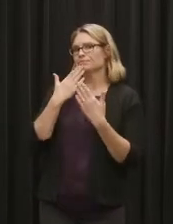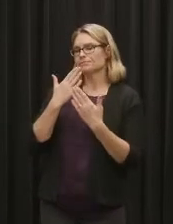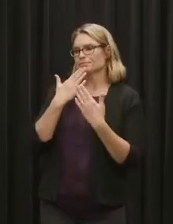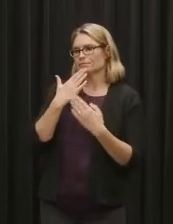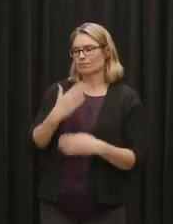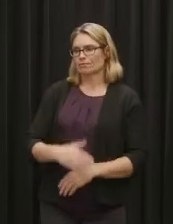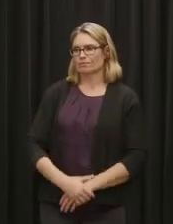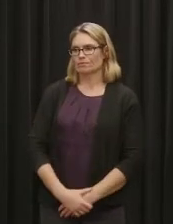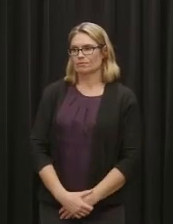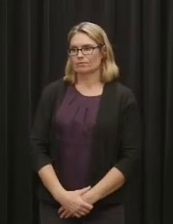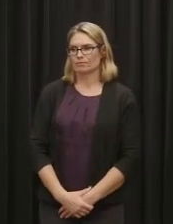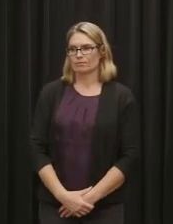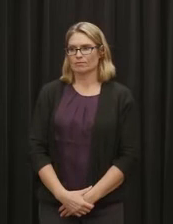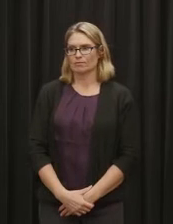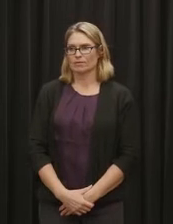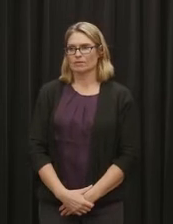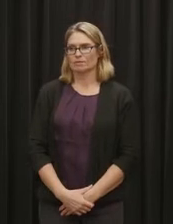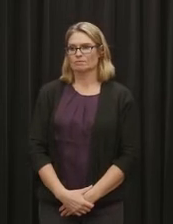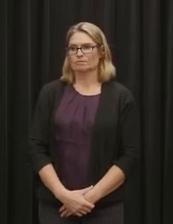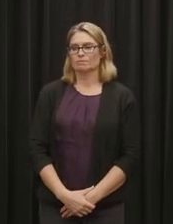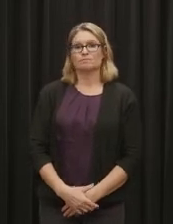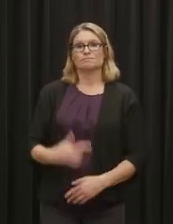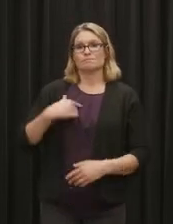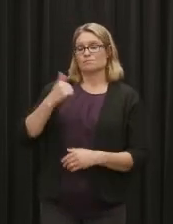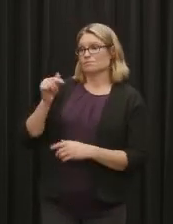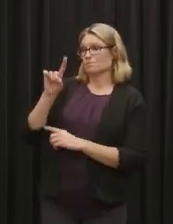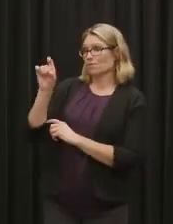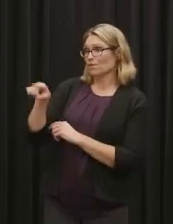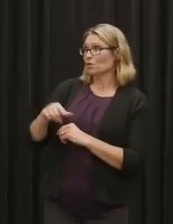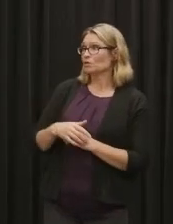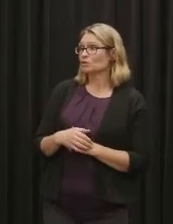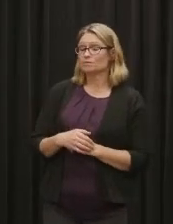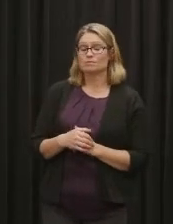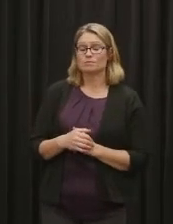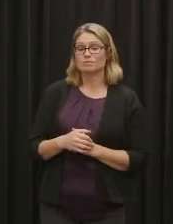Director. Mr. DeLong, do you have a follow-up today?